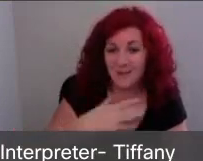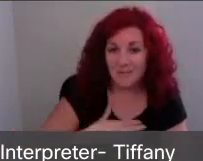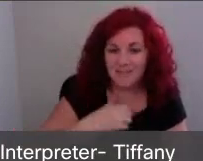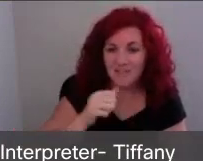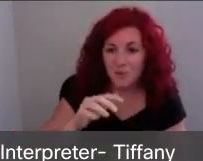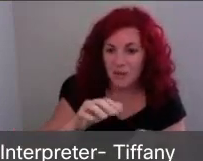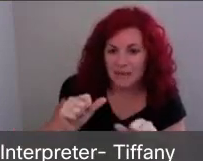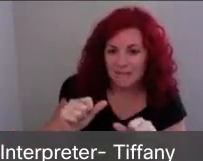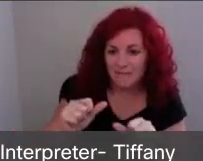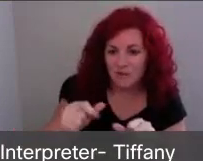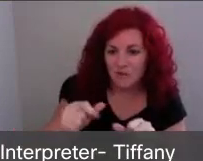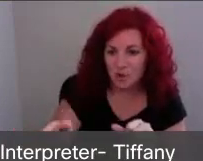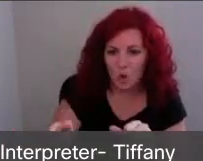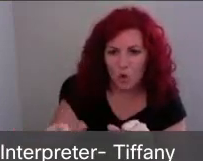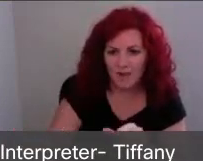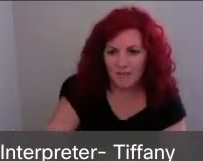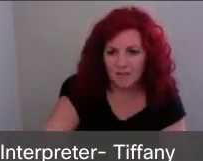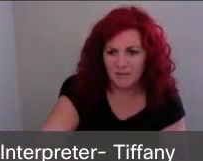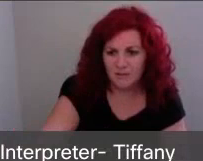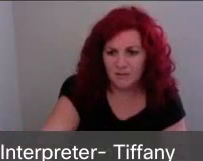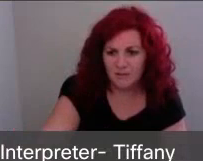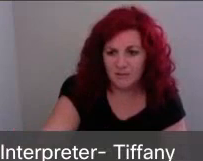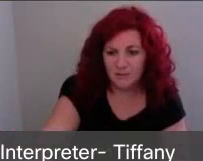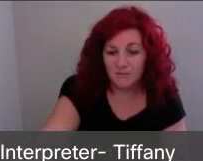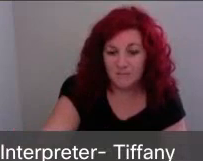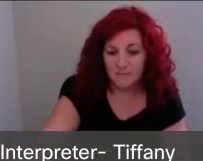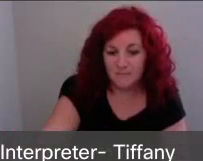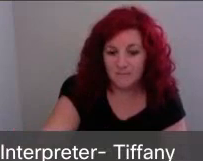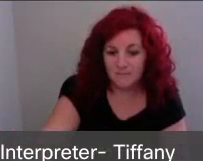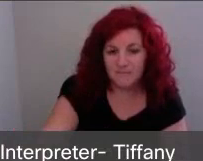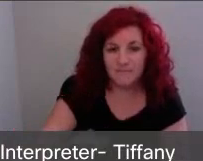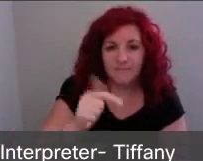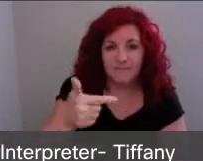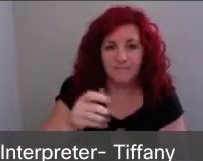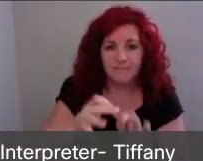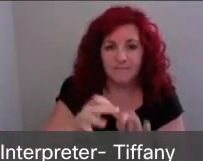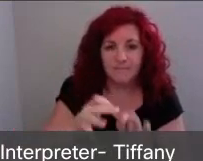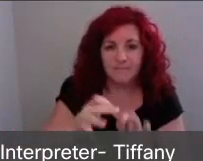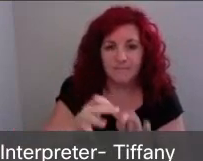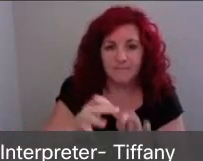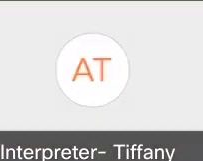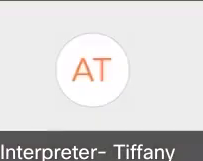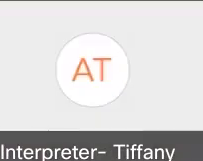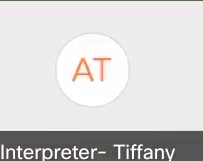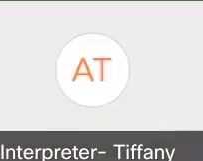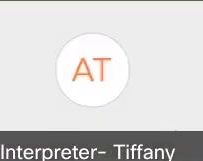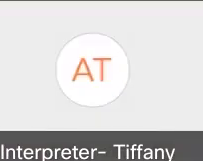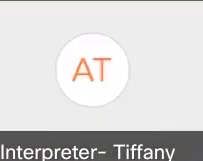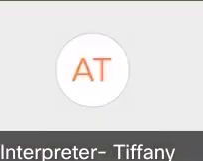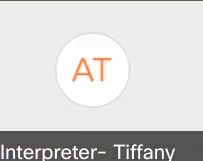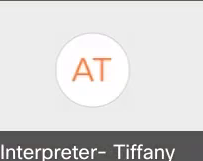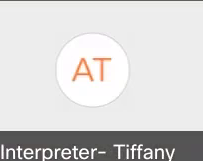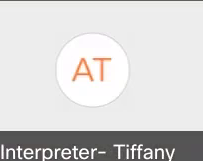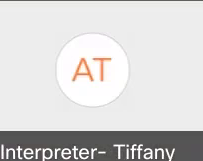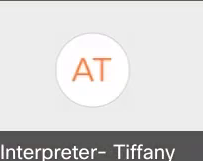My comment is, when you say, you know, you're hiring consultants with the counties, my advice, come to these meetings. I mean, you